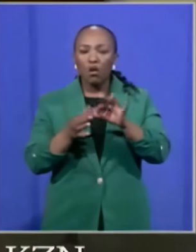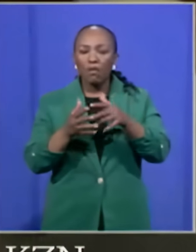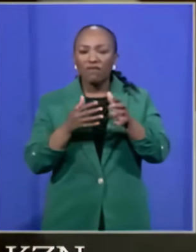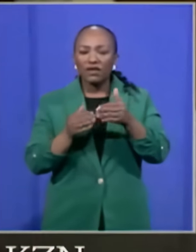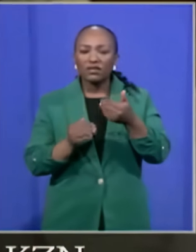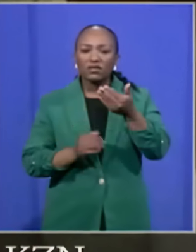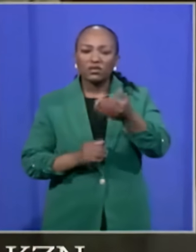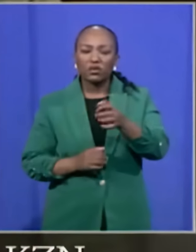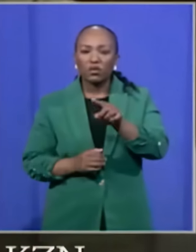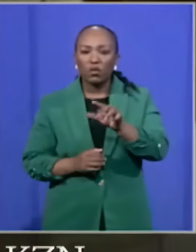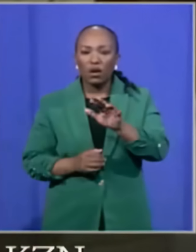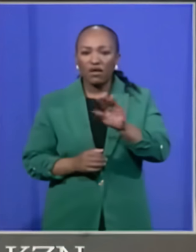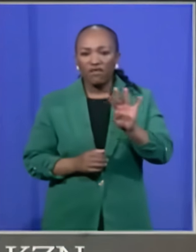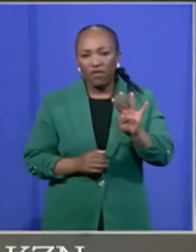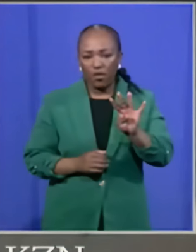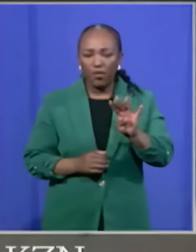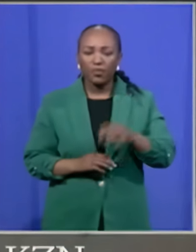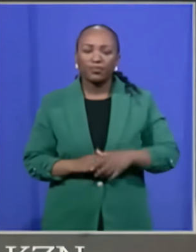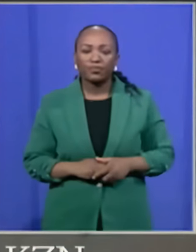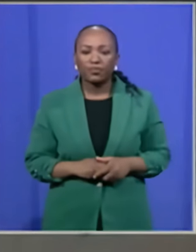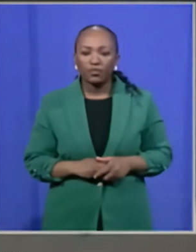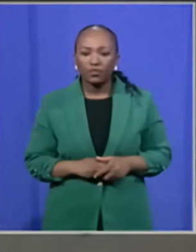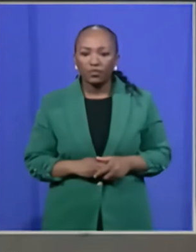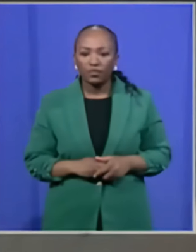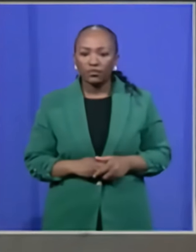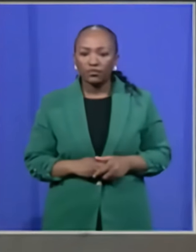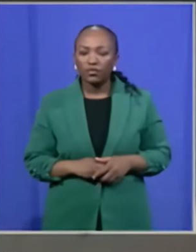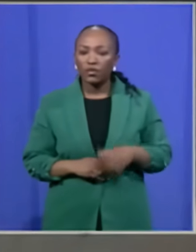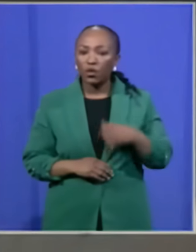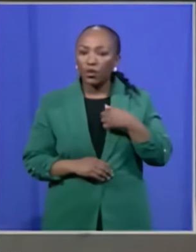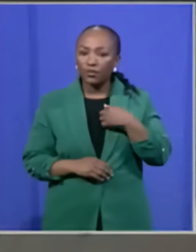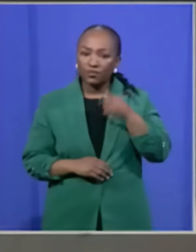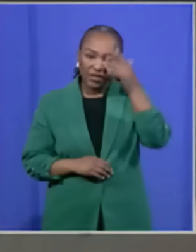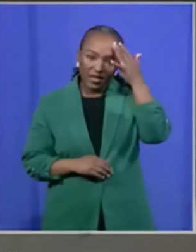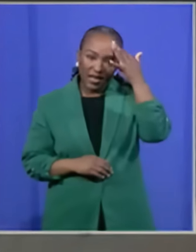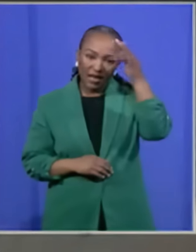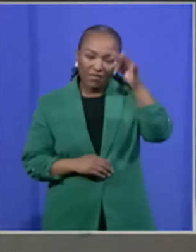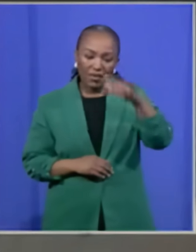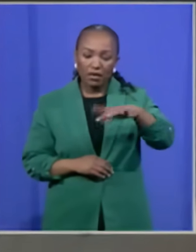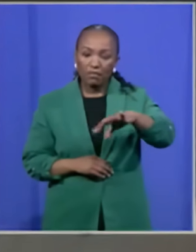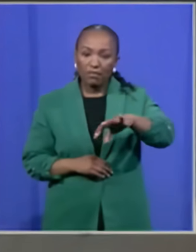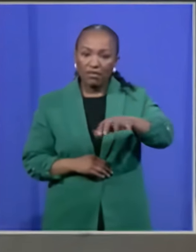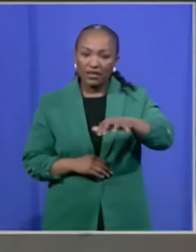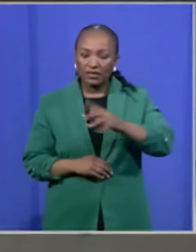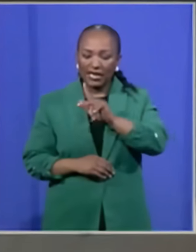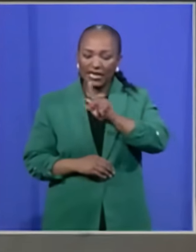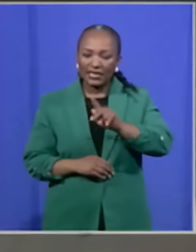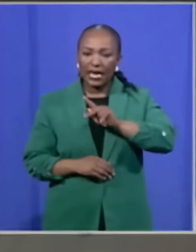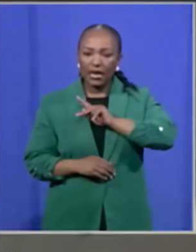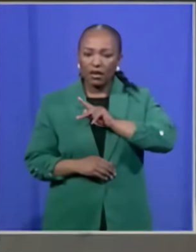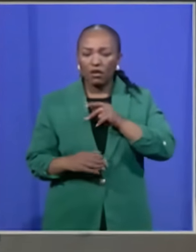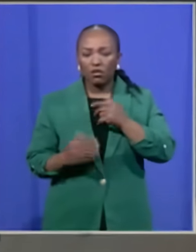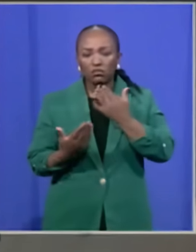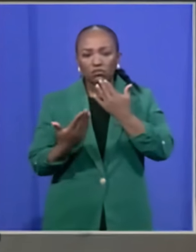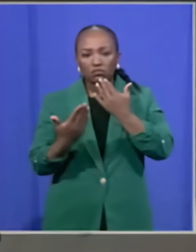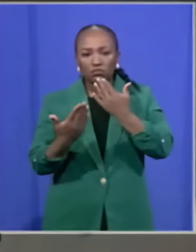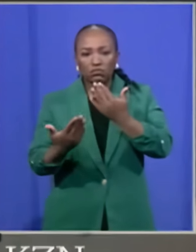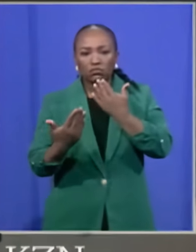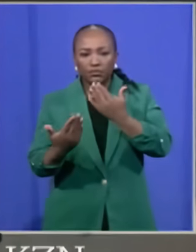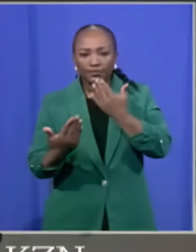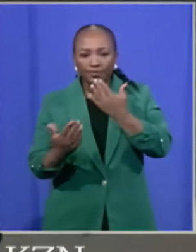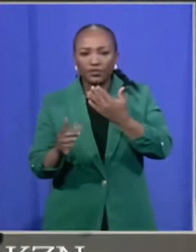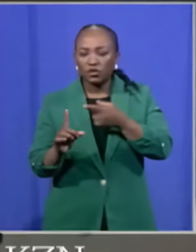Our gratitude to the government of the province of KwaZulu-Natal for honoring